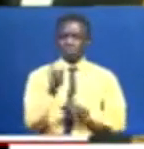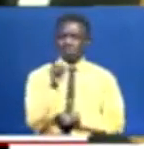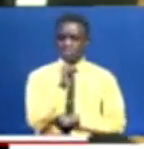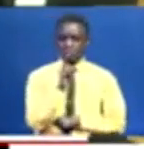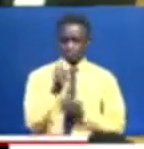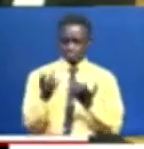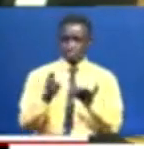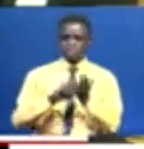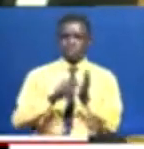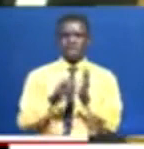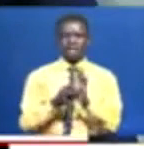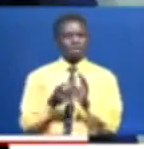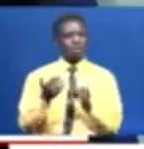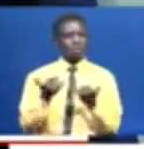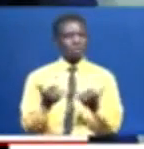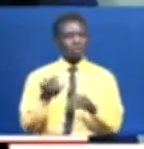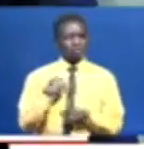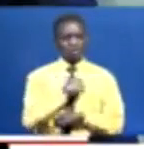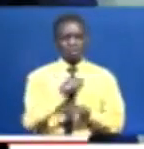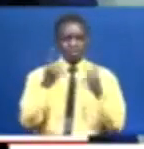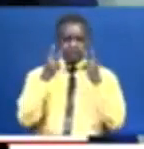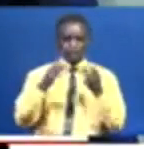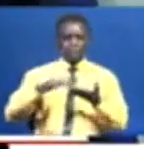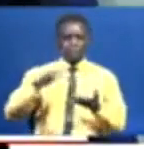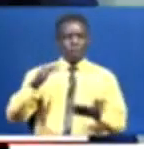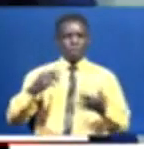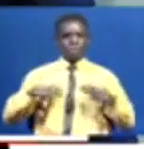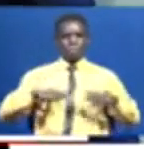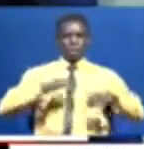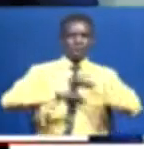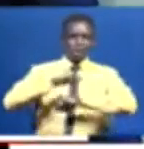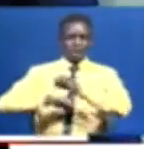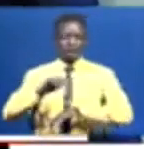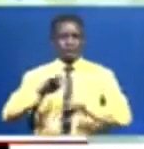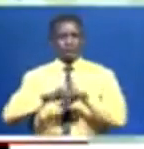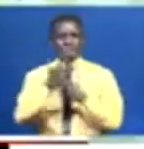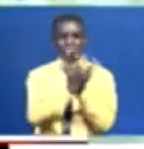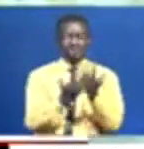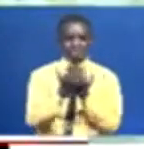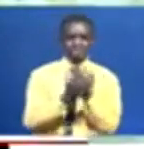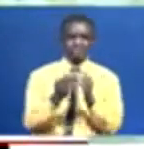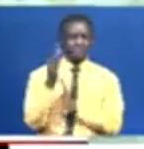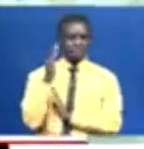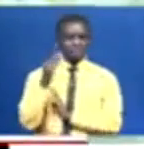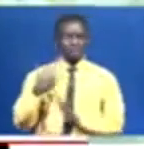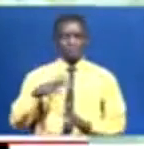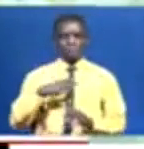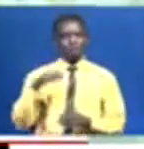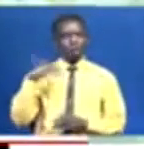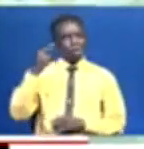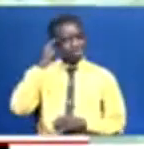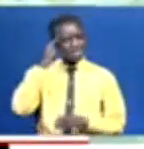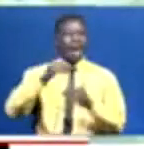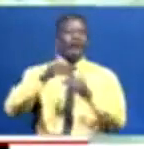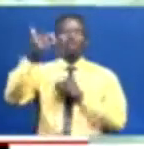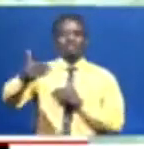see a lot of reactive approach to cybersecurity and it being handled as an afterthought. Are we more susceptible and vulnerable to